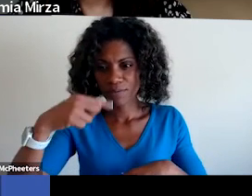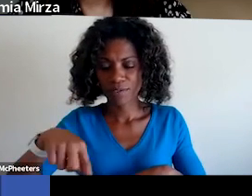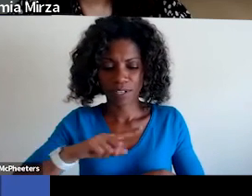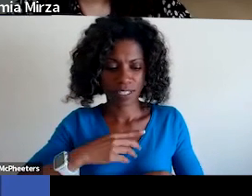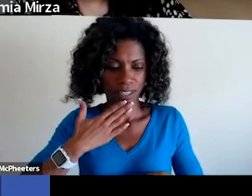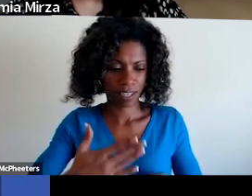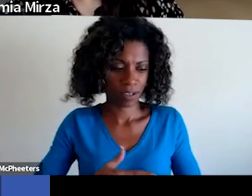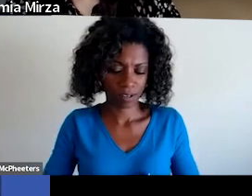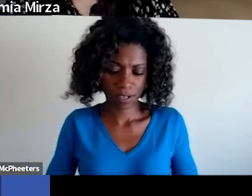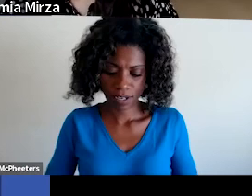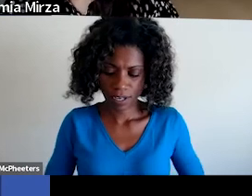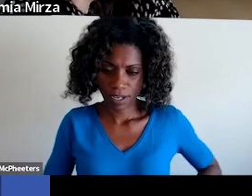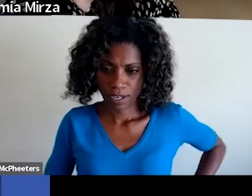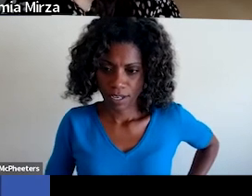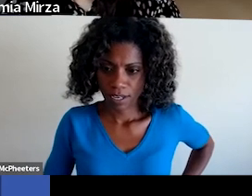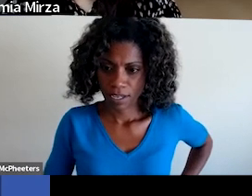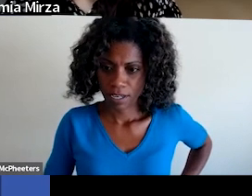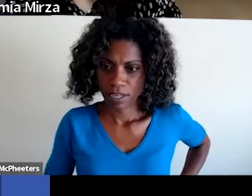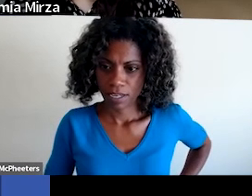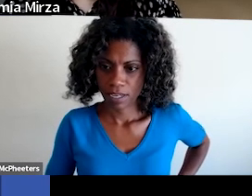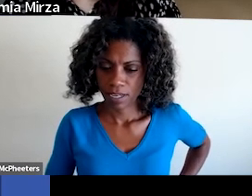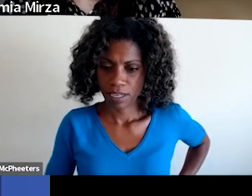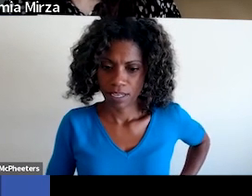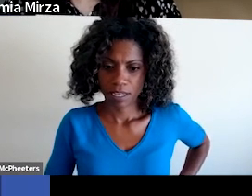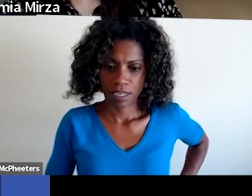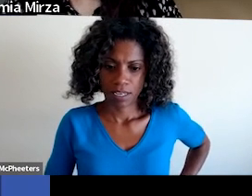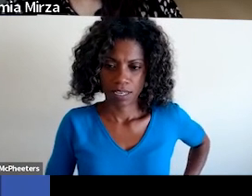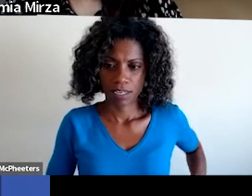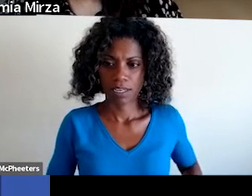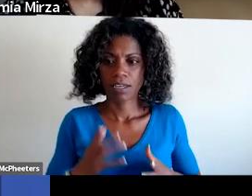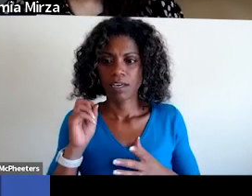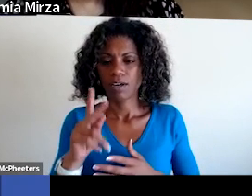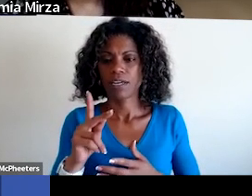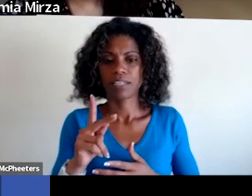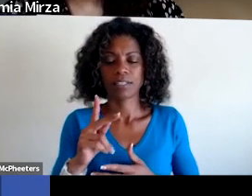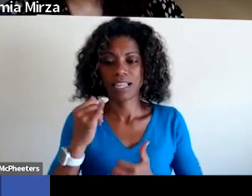Absolutely. Great. All right, Niiobli, let's close us out in these last 3 minutes.